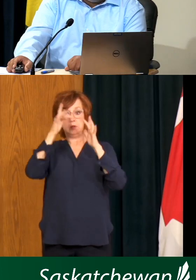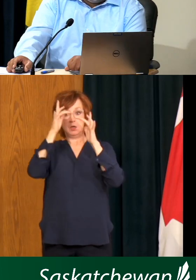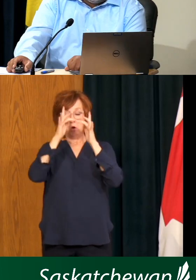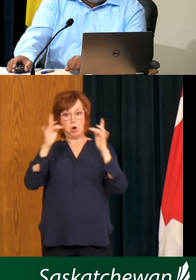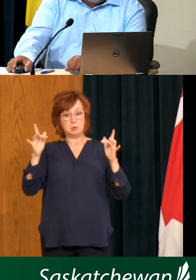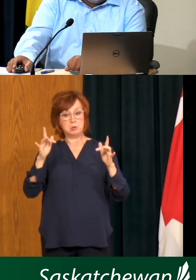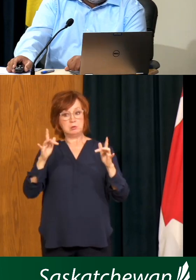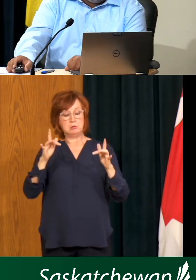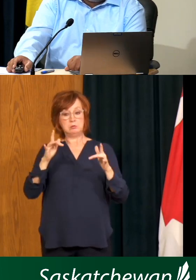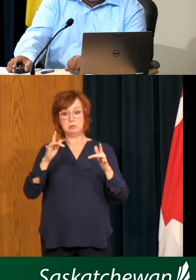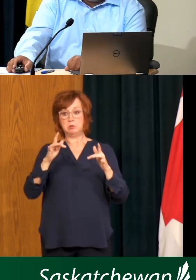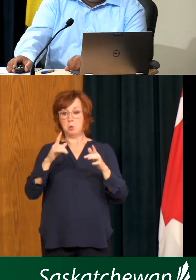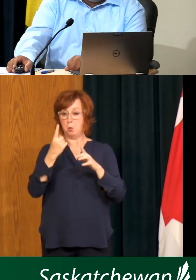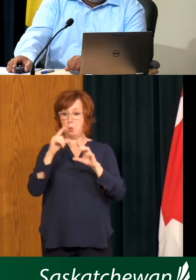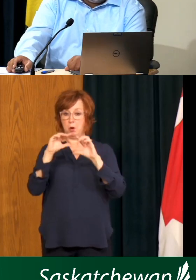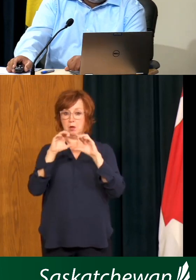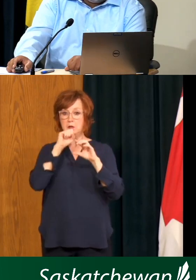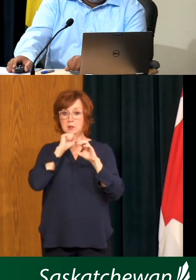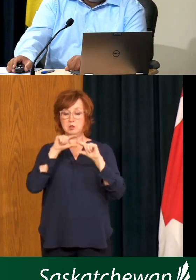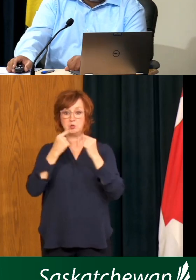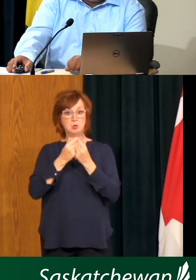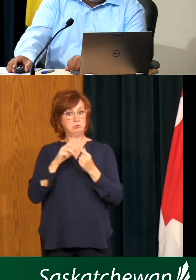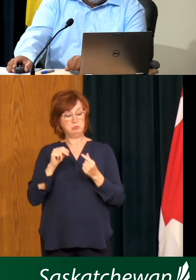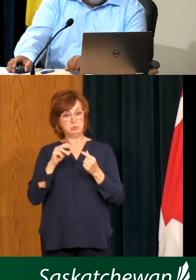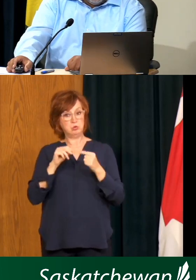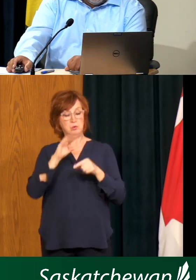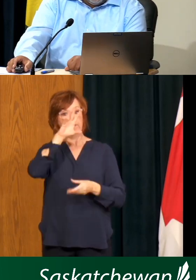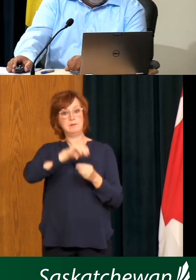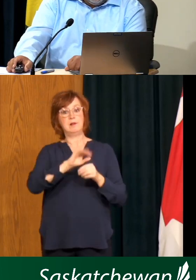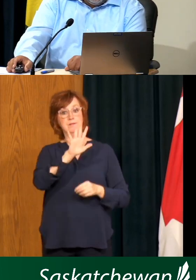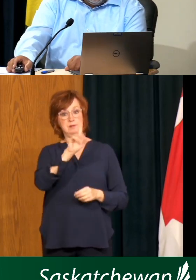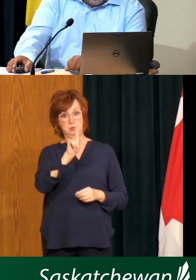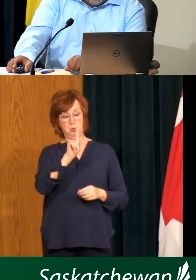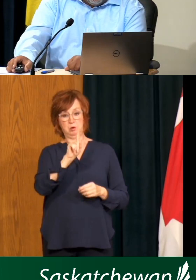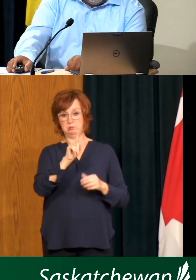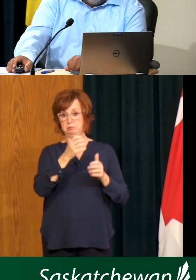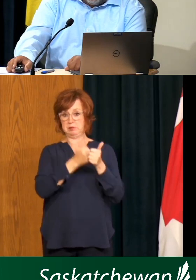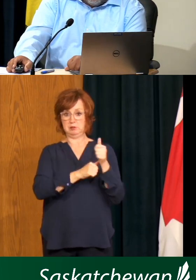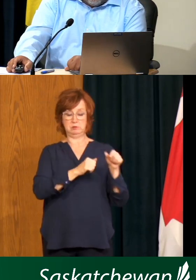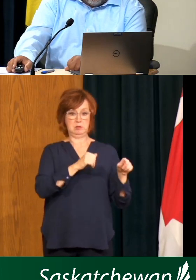51 cumulative hospitalizations in every age group, including under 19.